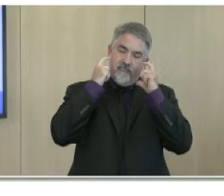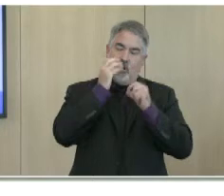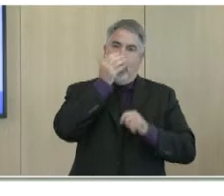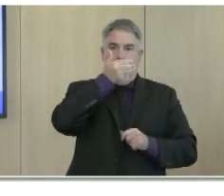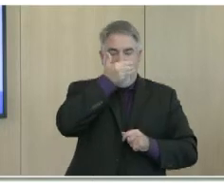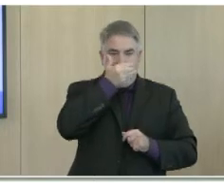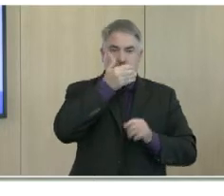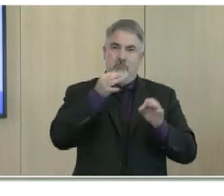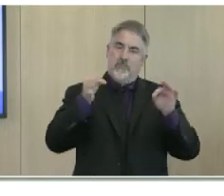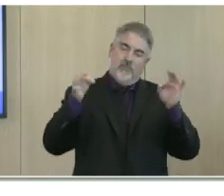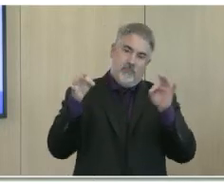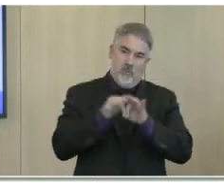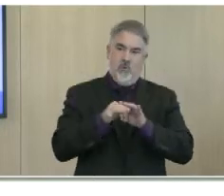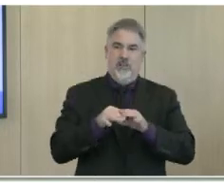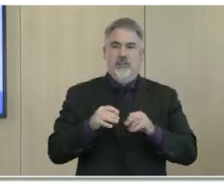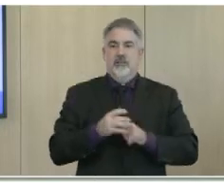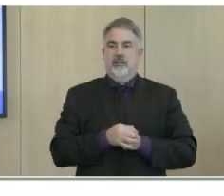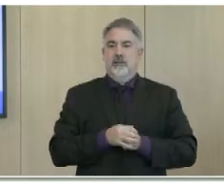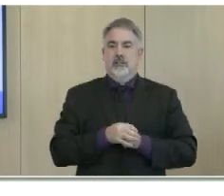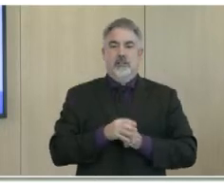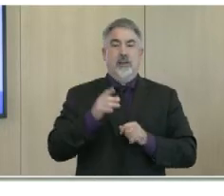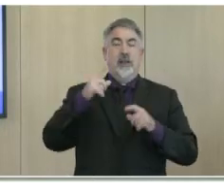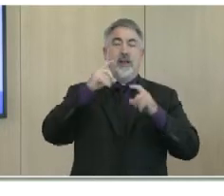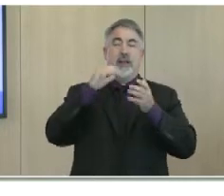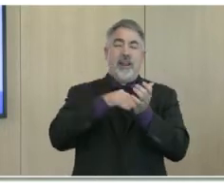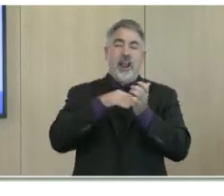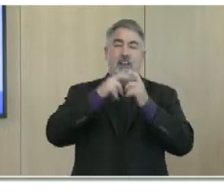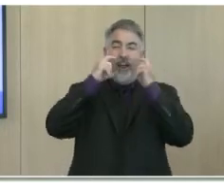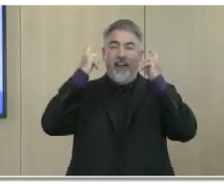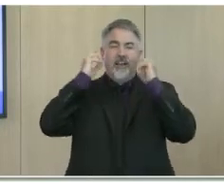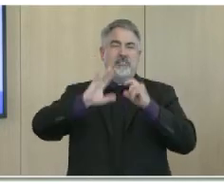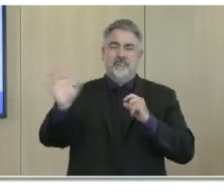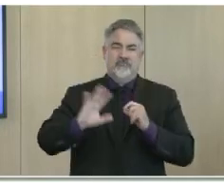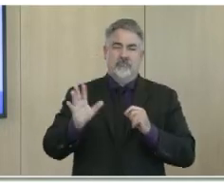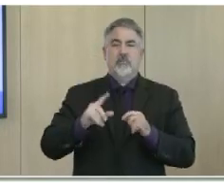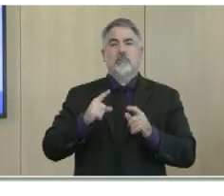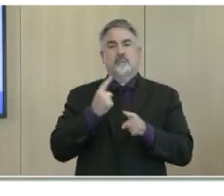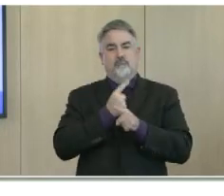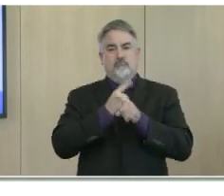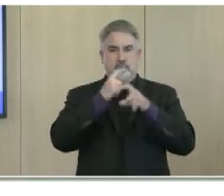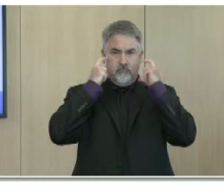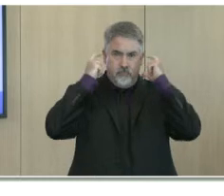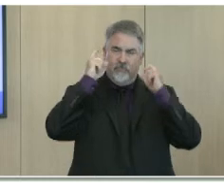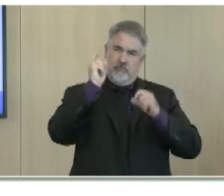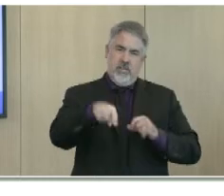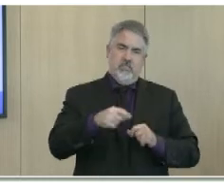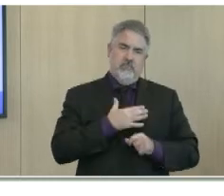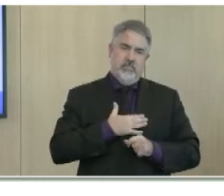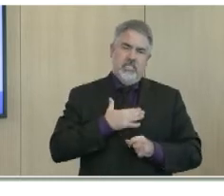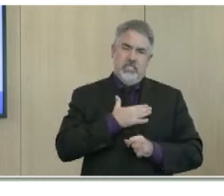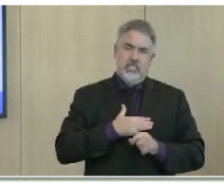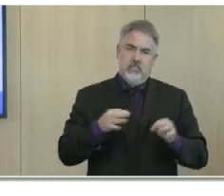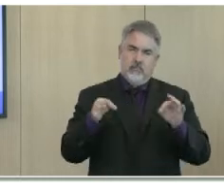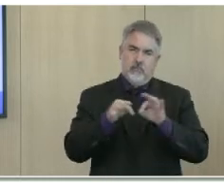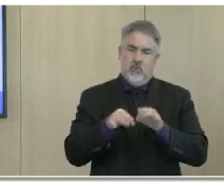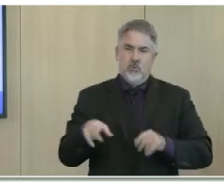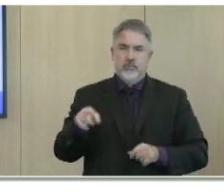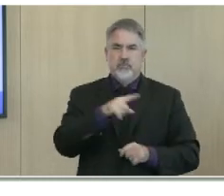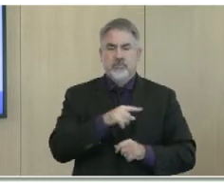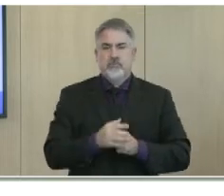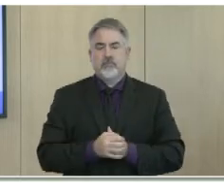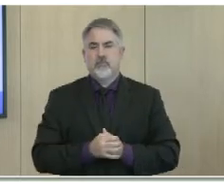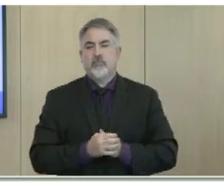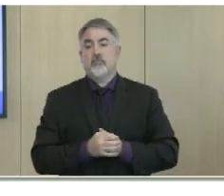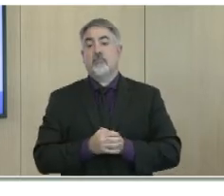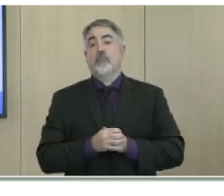mask when they go out, anytime that you leave your house. Now, we are having a requirement